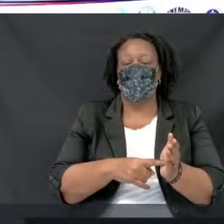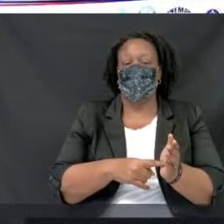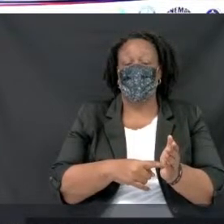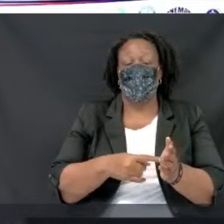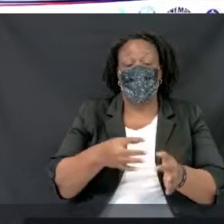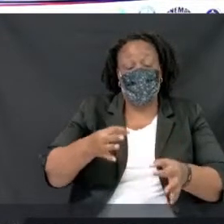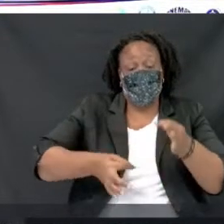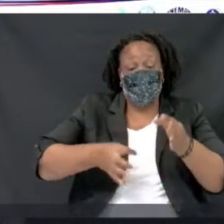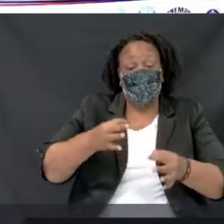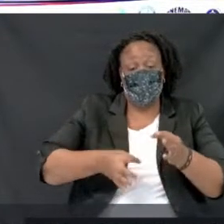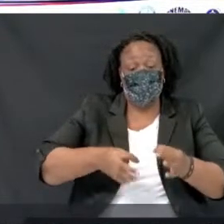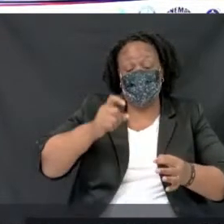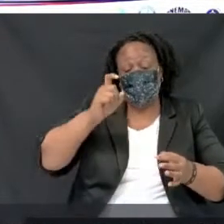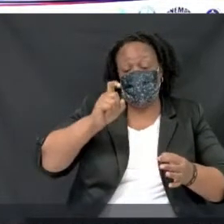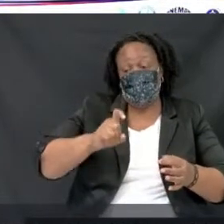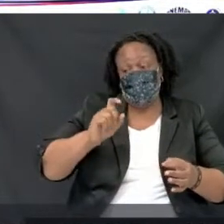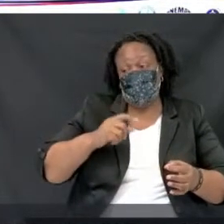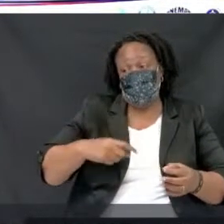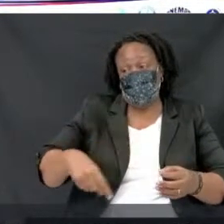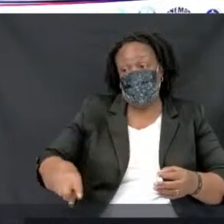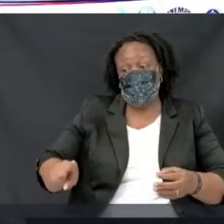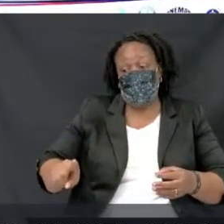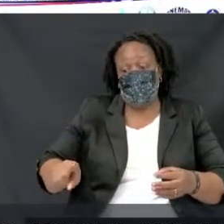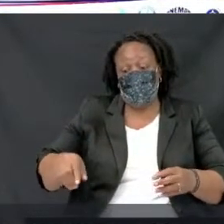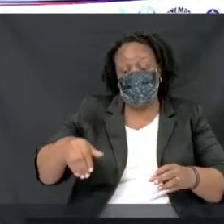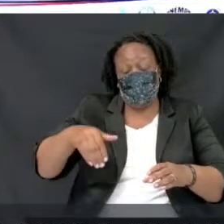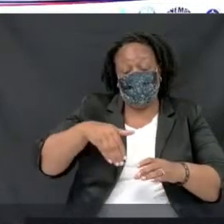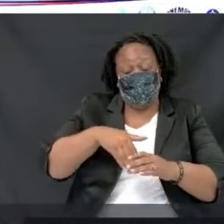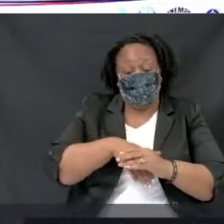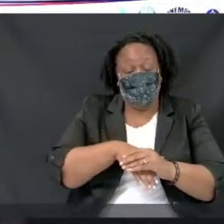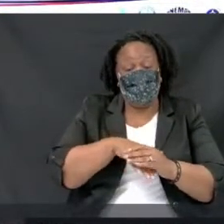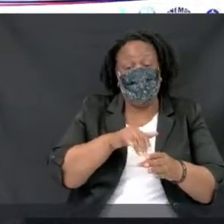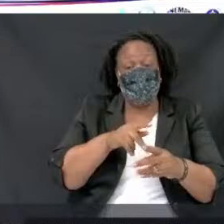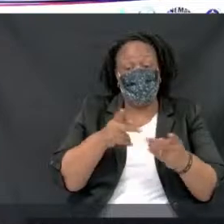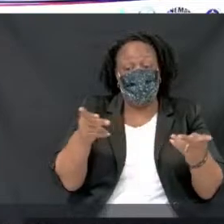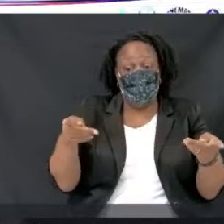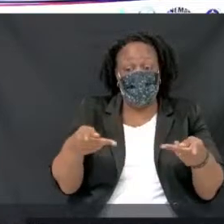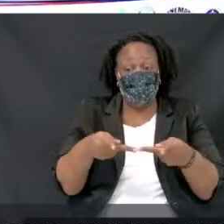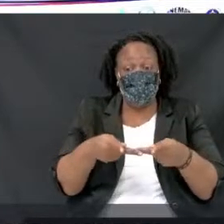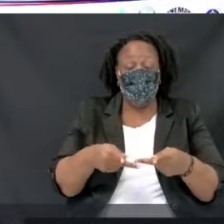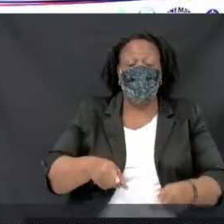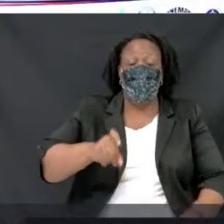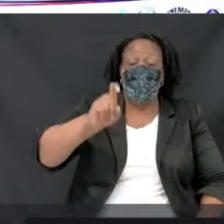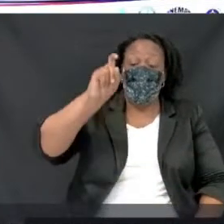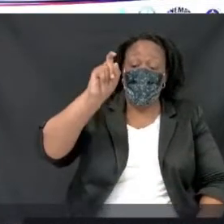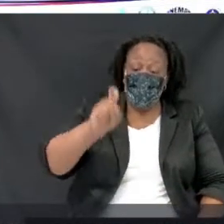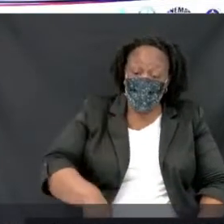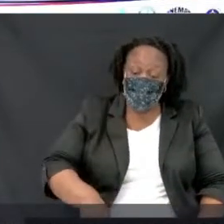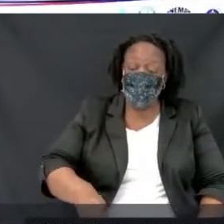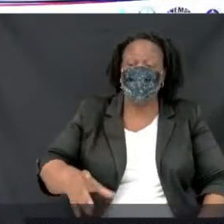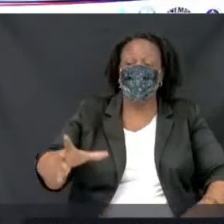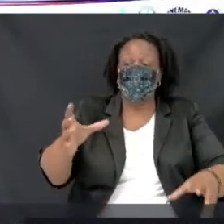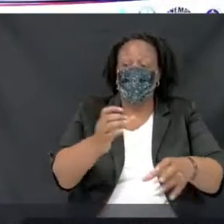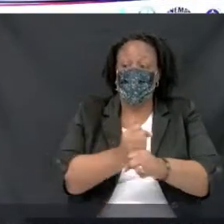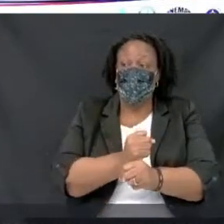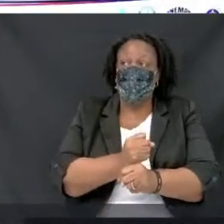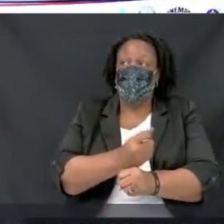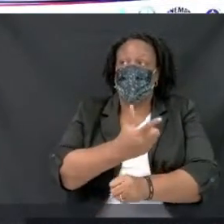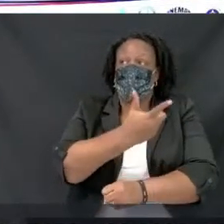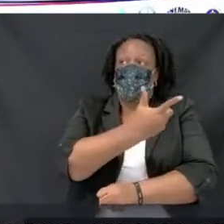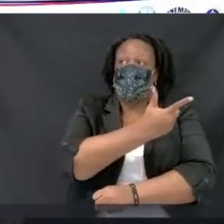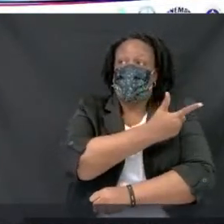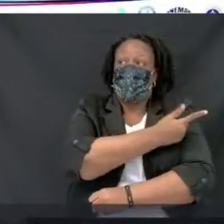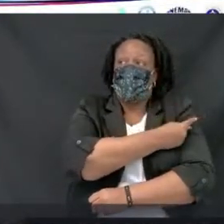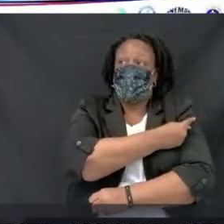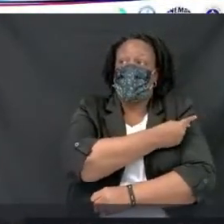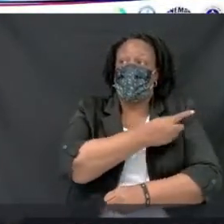Expo, even to get inside, you either had to be vaccinated, or if you were not